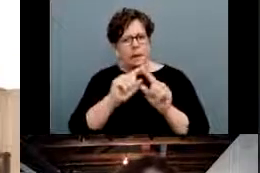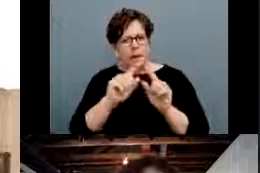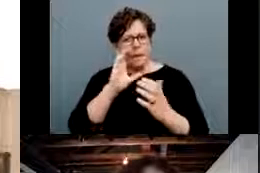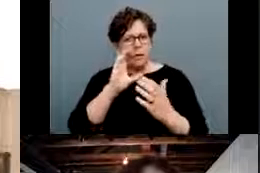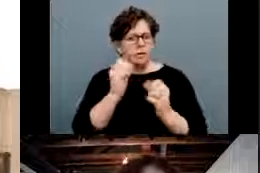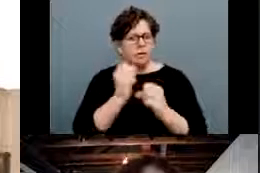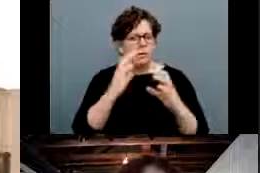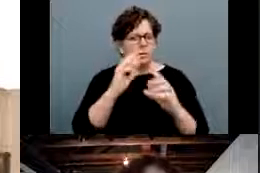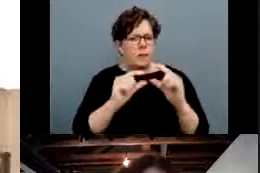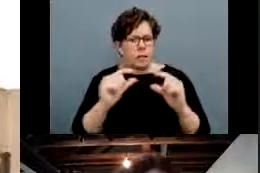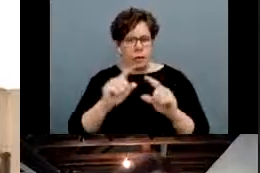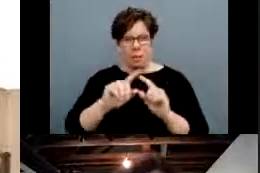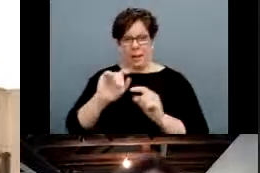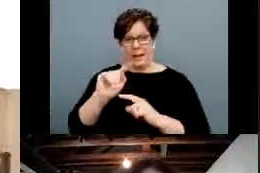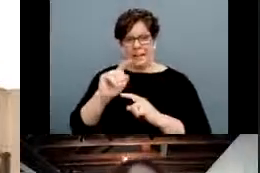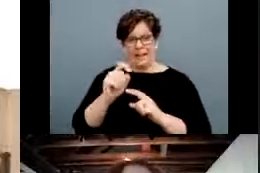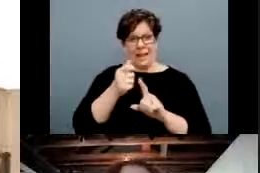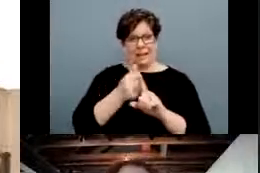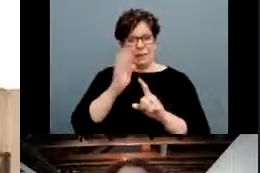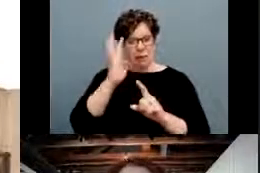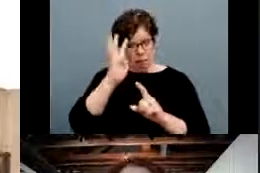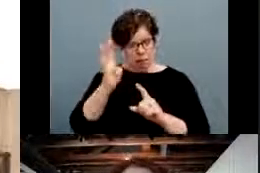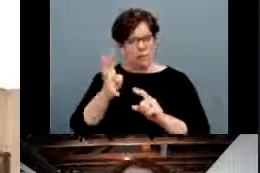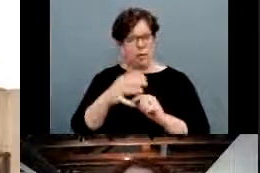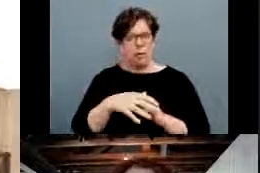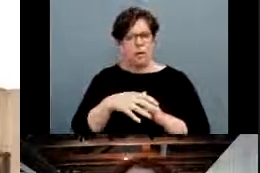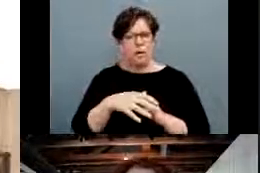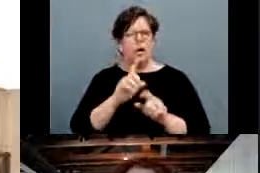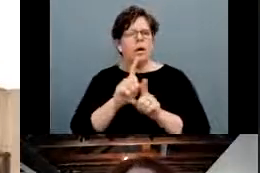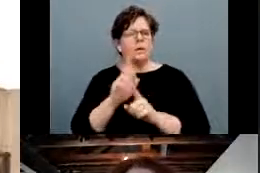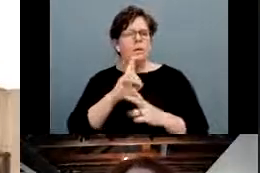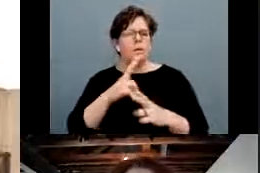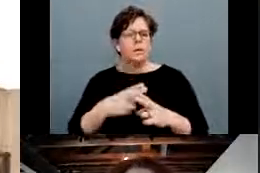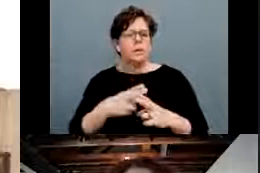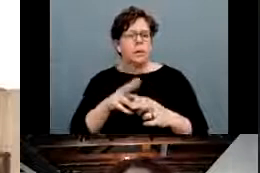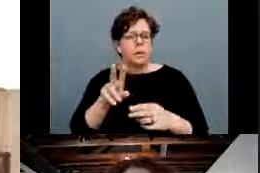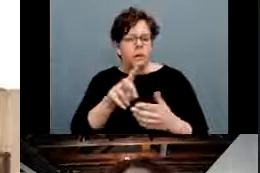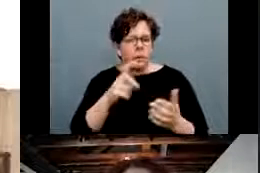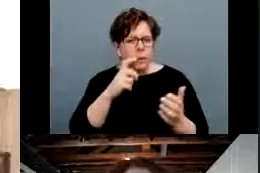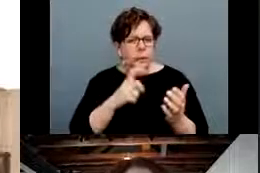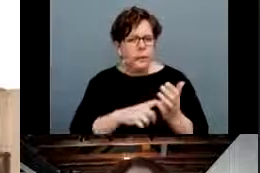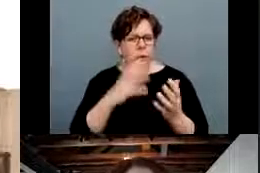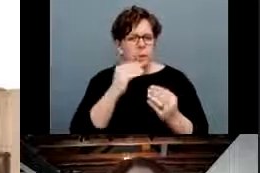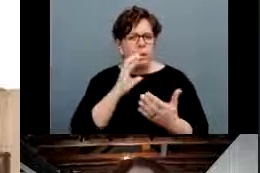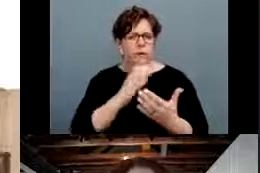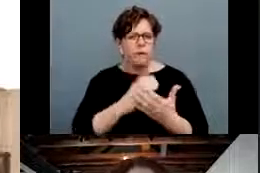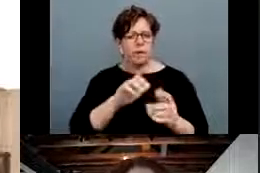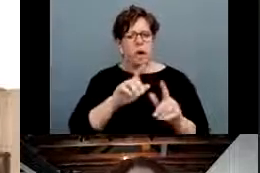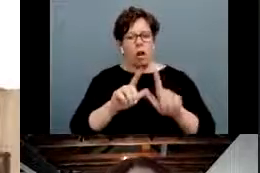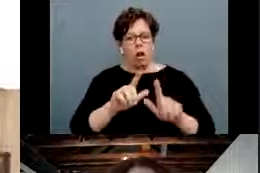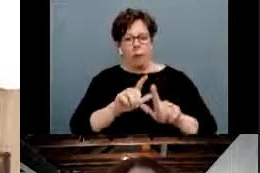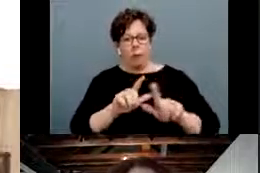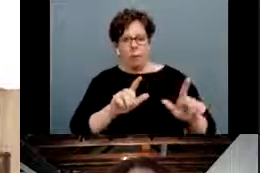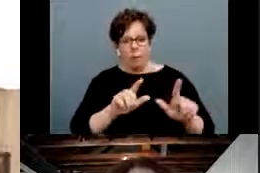invention. So I just want to call out everyone's attention to this beautiful image on the lower left-hand